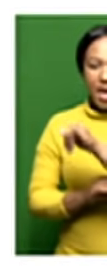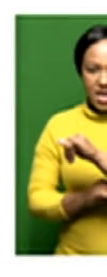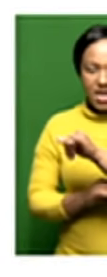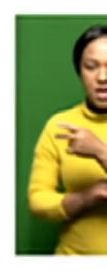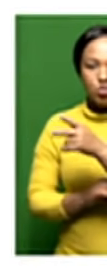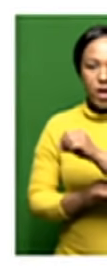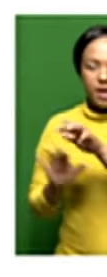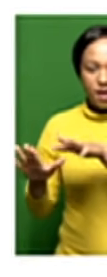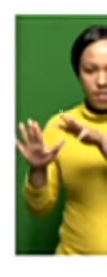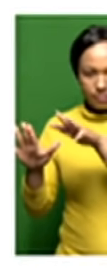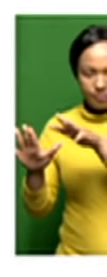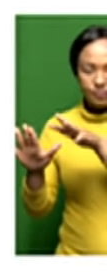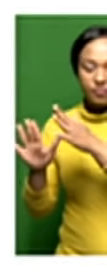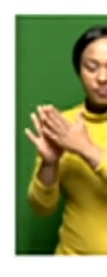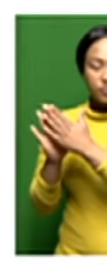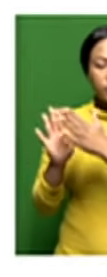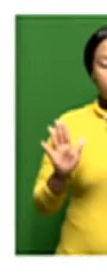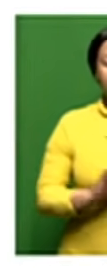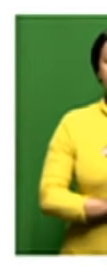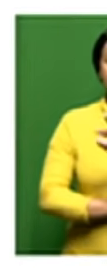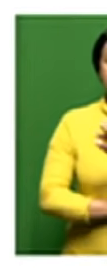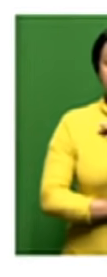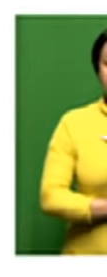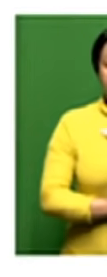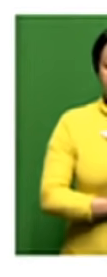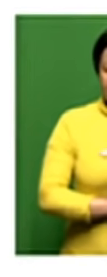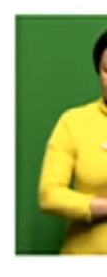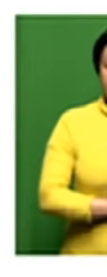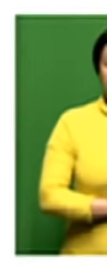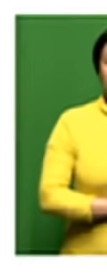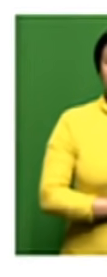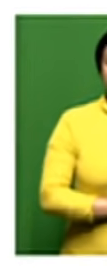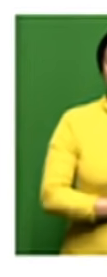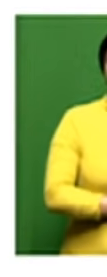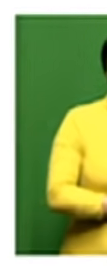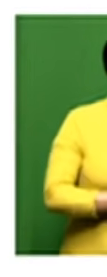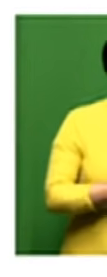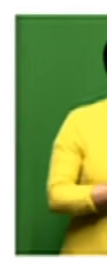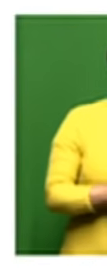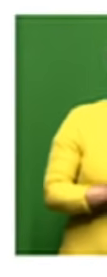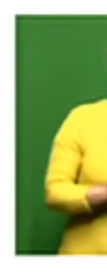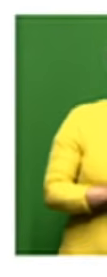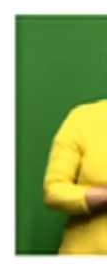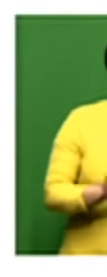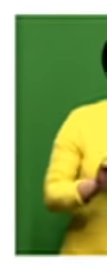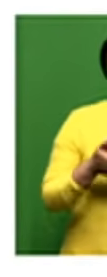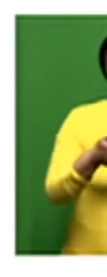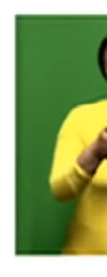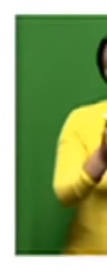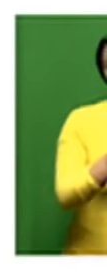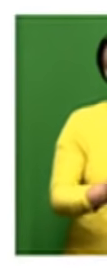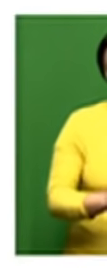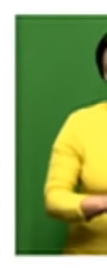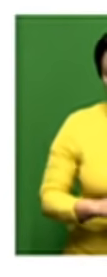May to the 2019 to the 5th of May 2021. I think maybe I need to explain to viewers why we